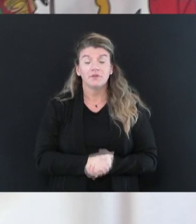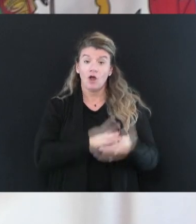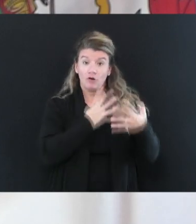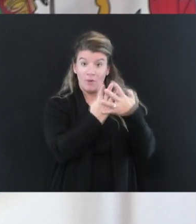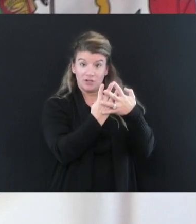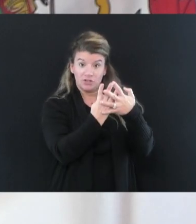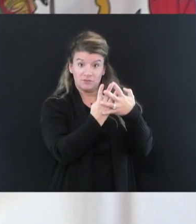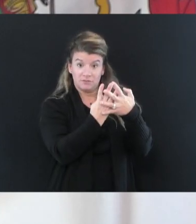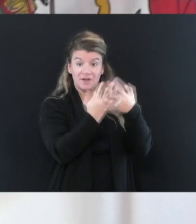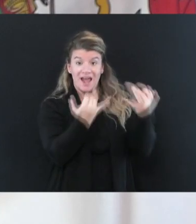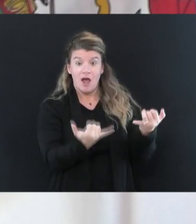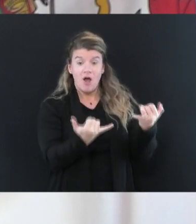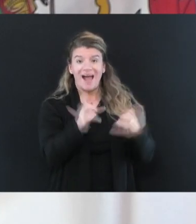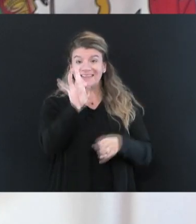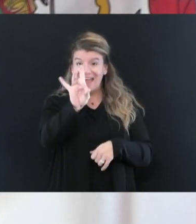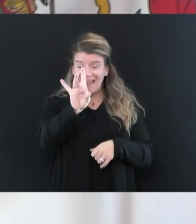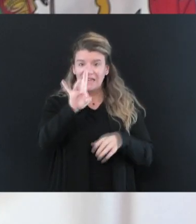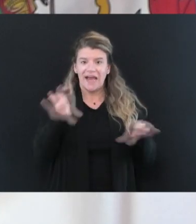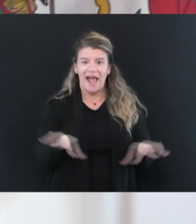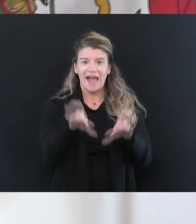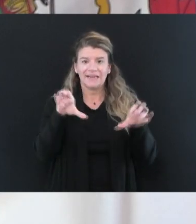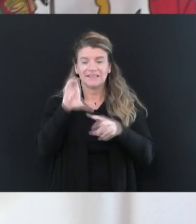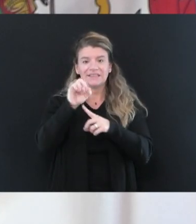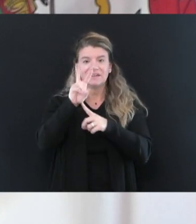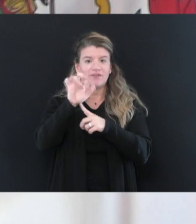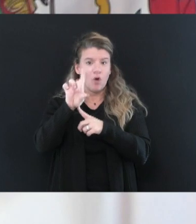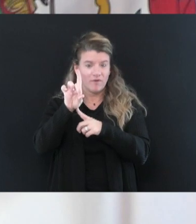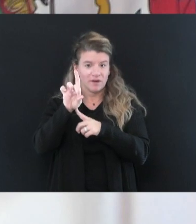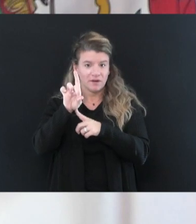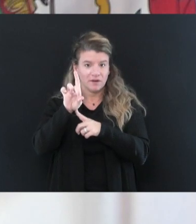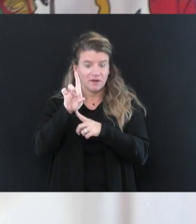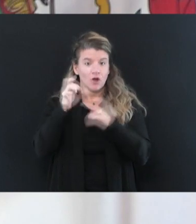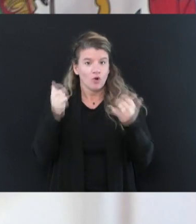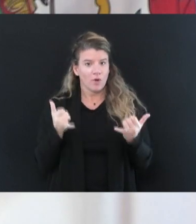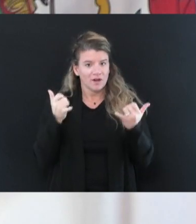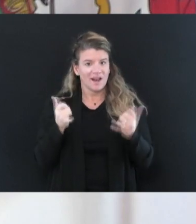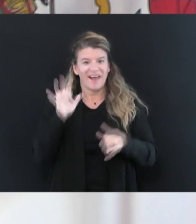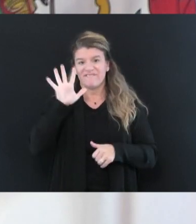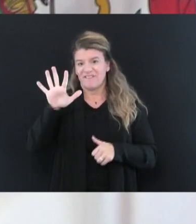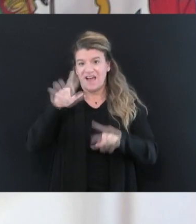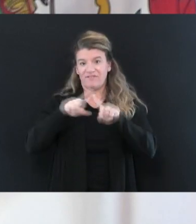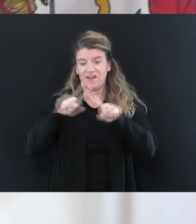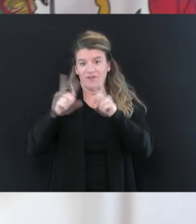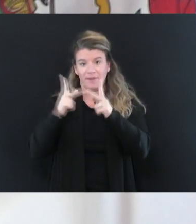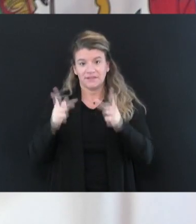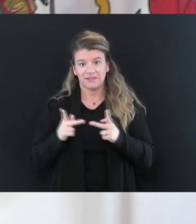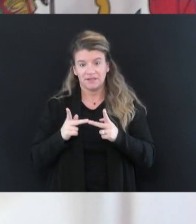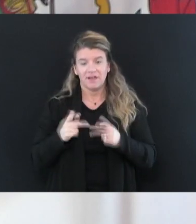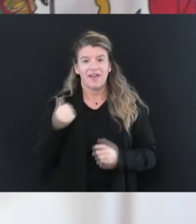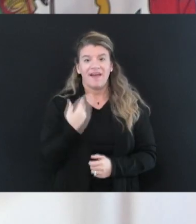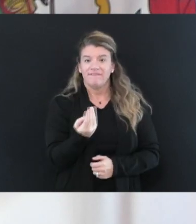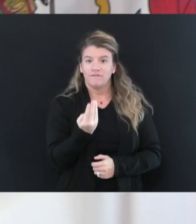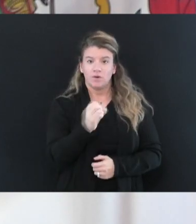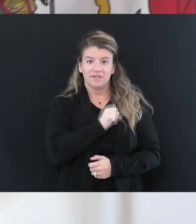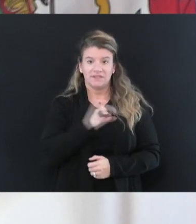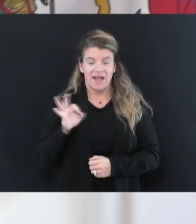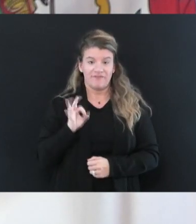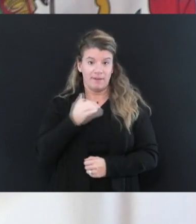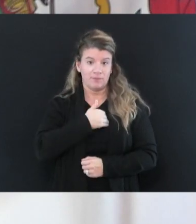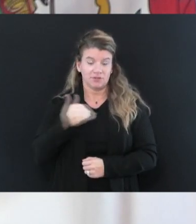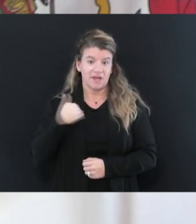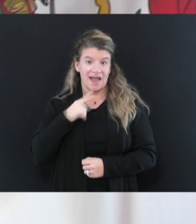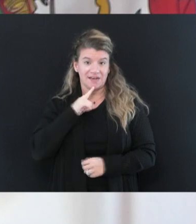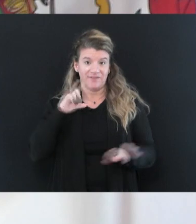has 8 active COVID cases currently at 5 facilities, and they also have 14 staff members that are